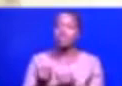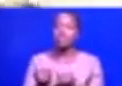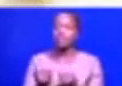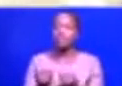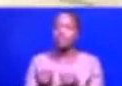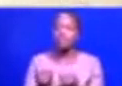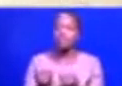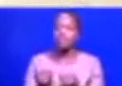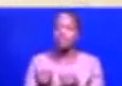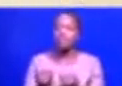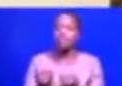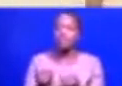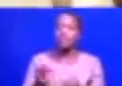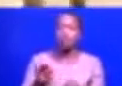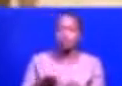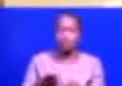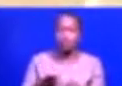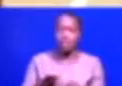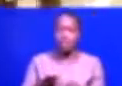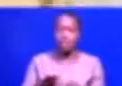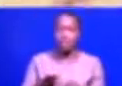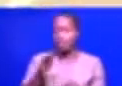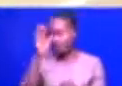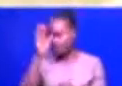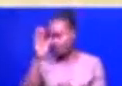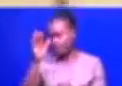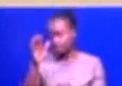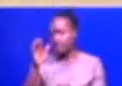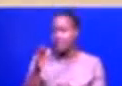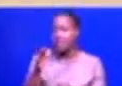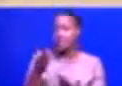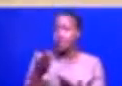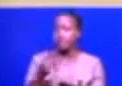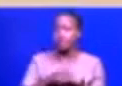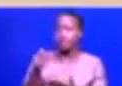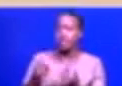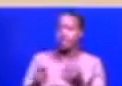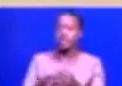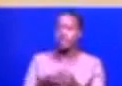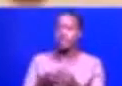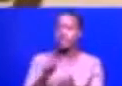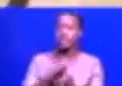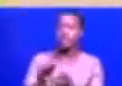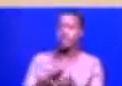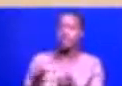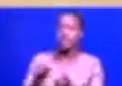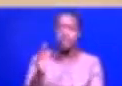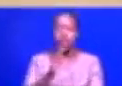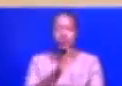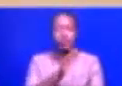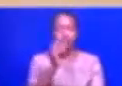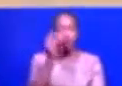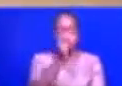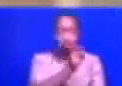and game 2 for the women will go on Sunday. So this weekend, starting Friday evening 6